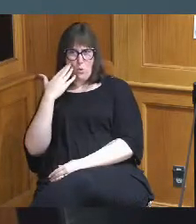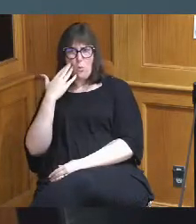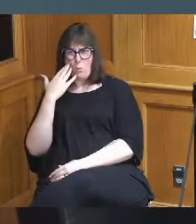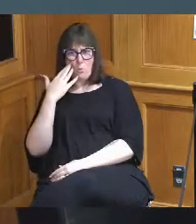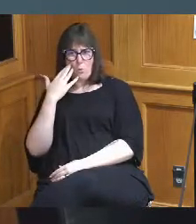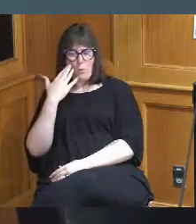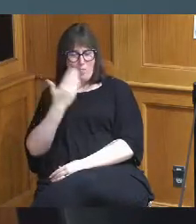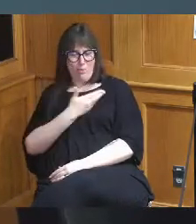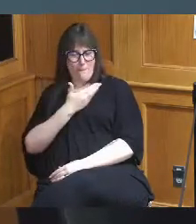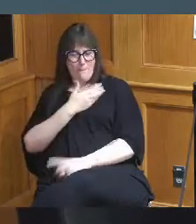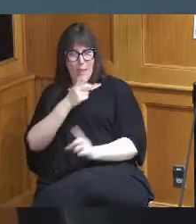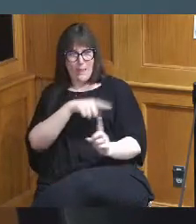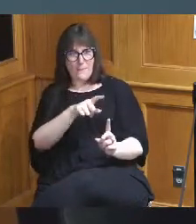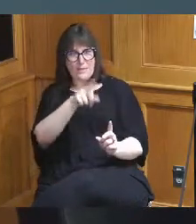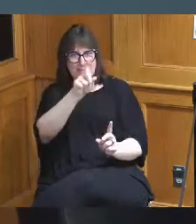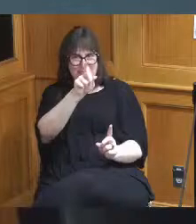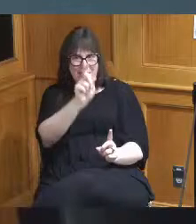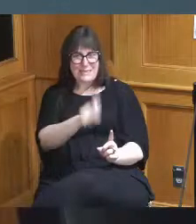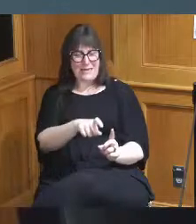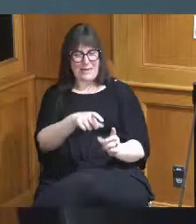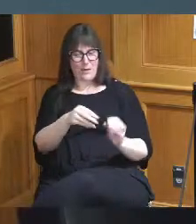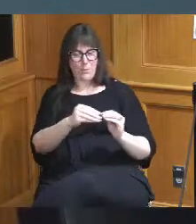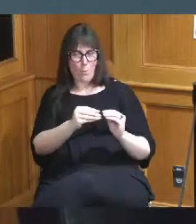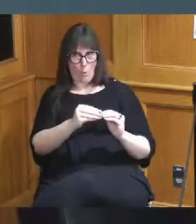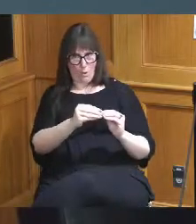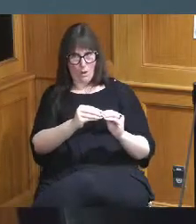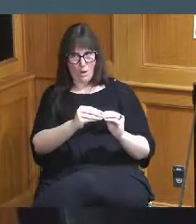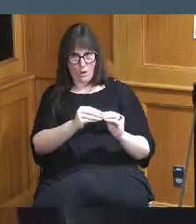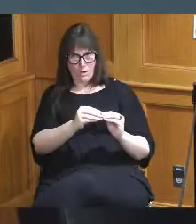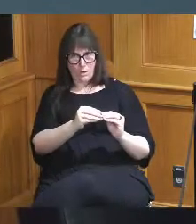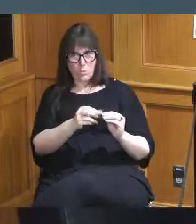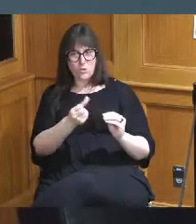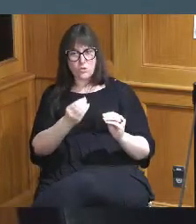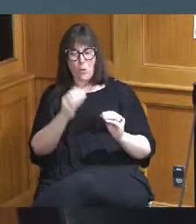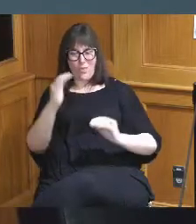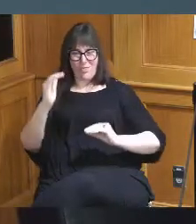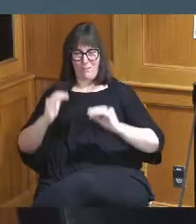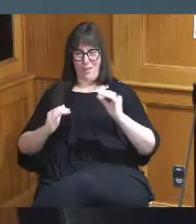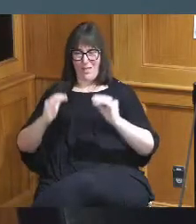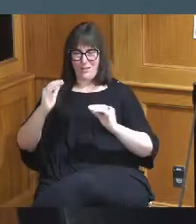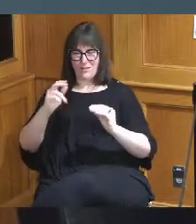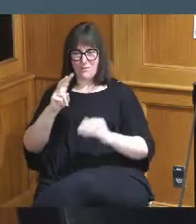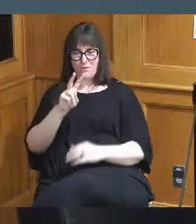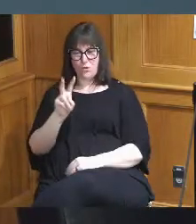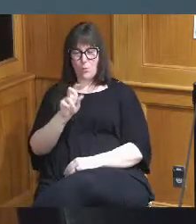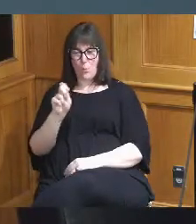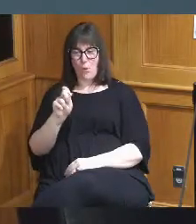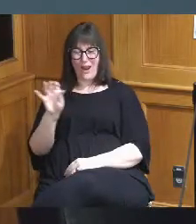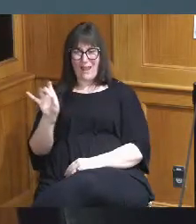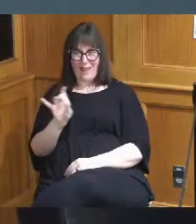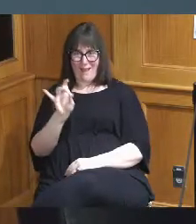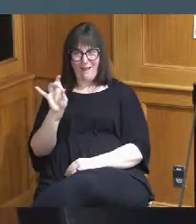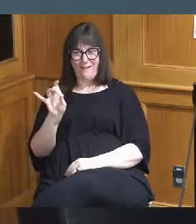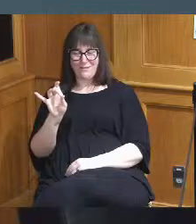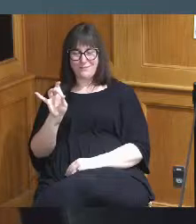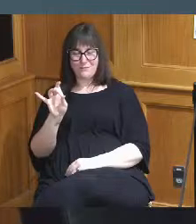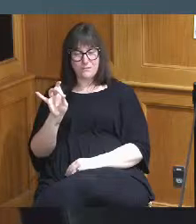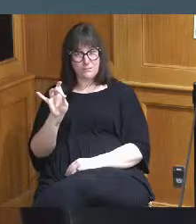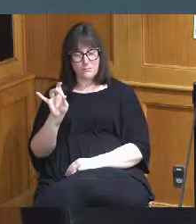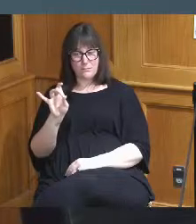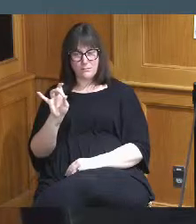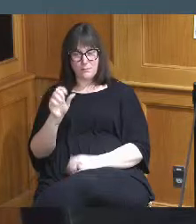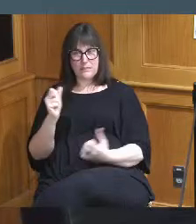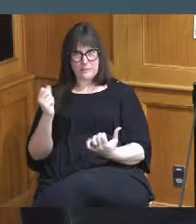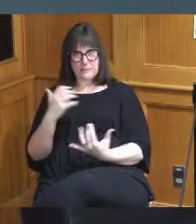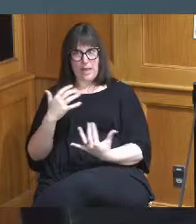that our babies would need as much as we could give them. And so when you look at the balance of 2.8, that's a little scary,